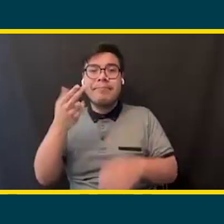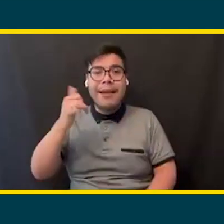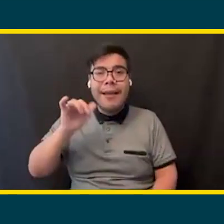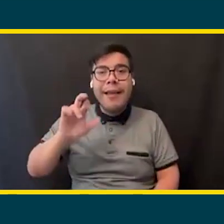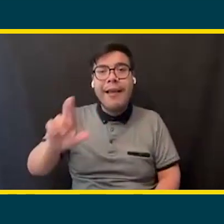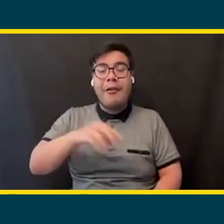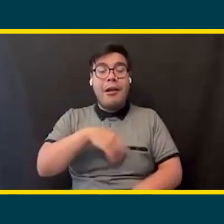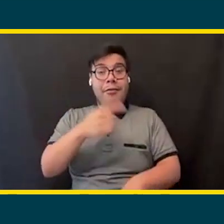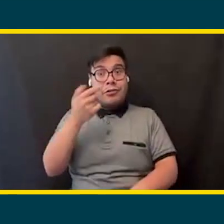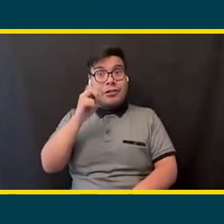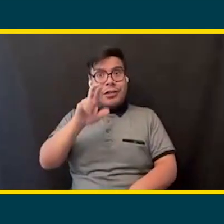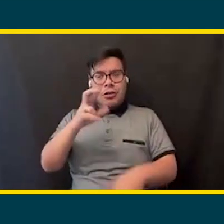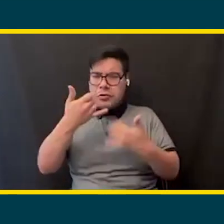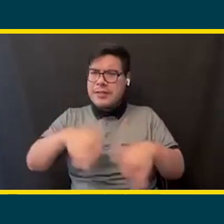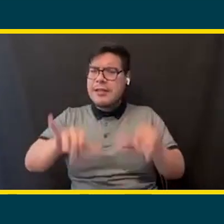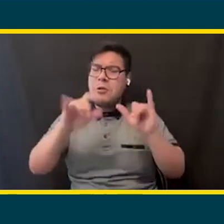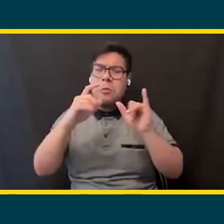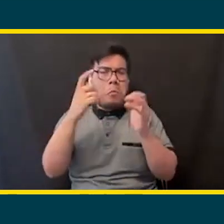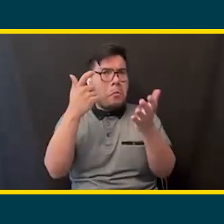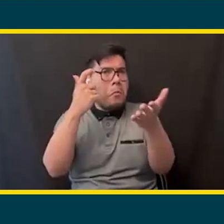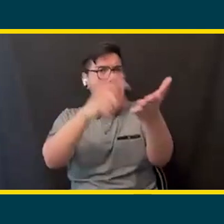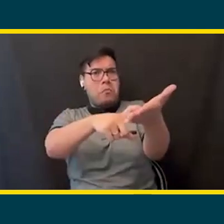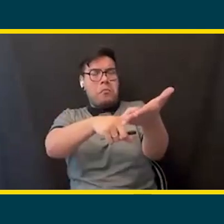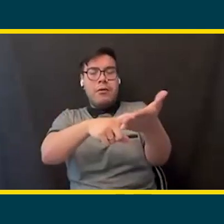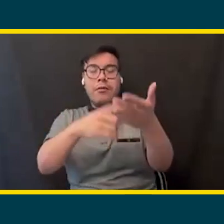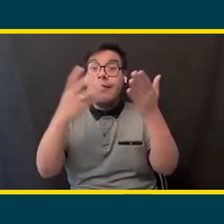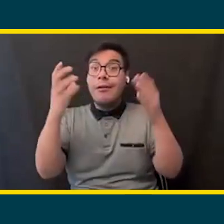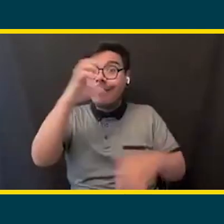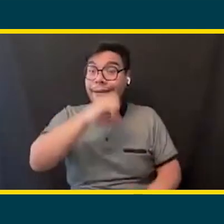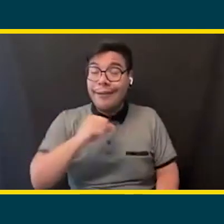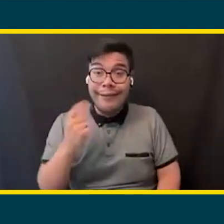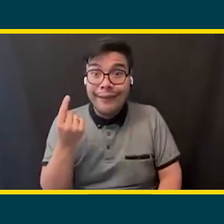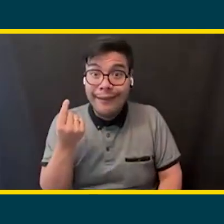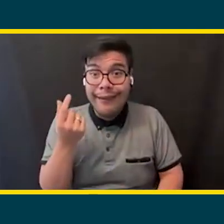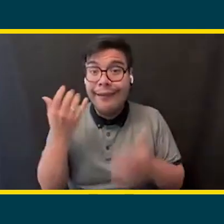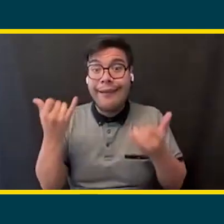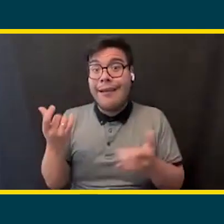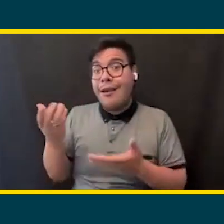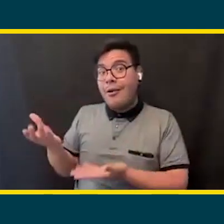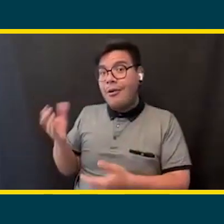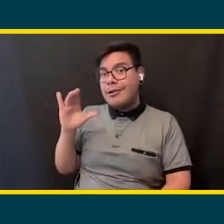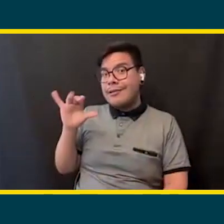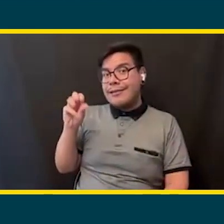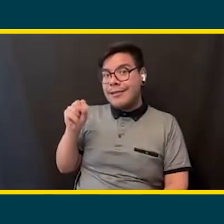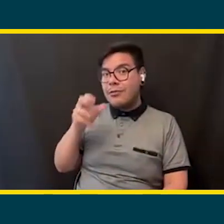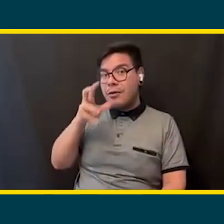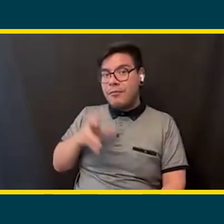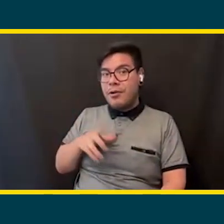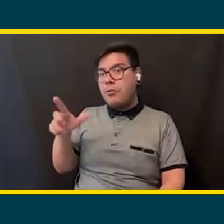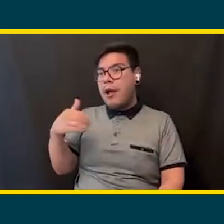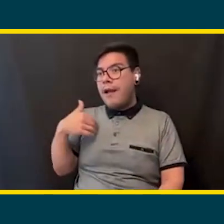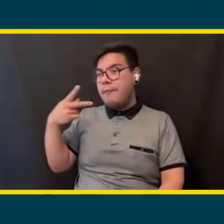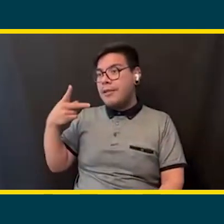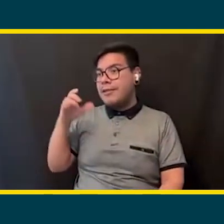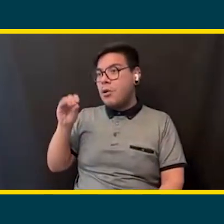recognized, then oh, guess what? Now cis women who have PCOS and grow facial hair, they